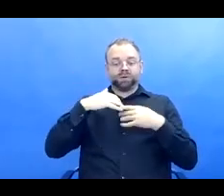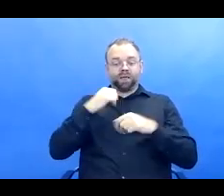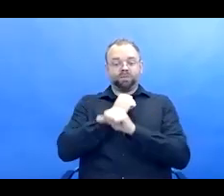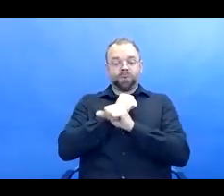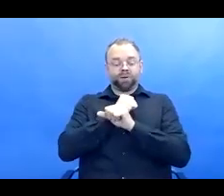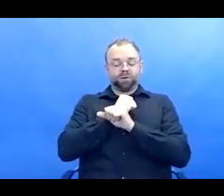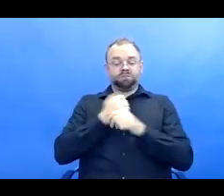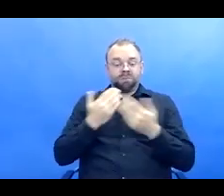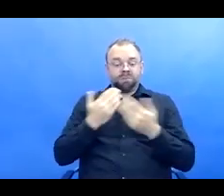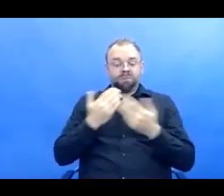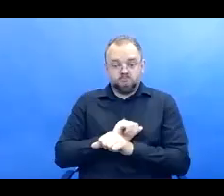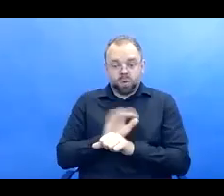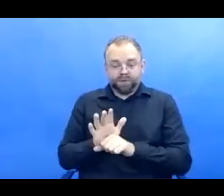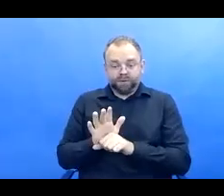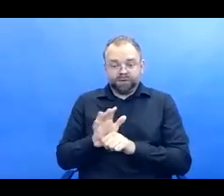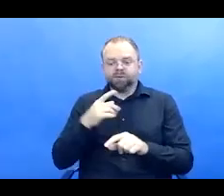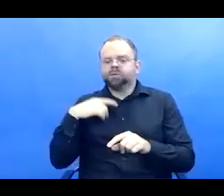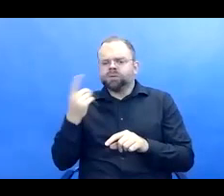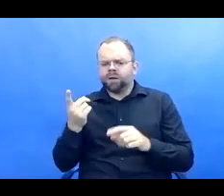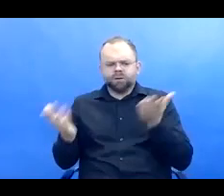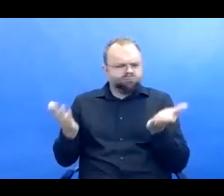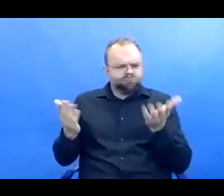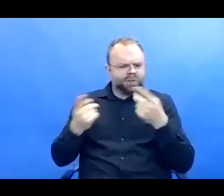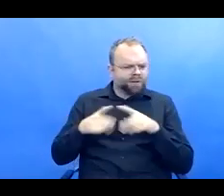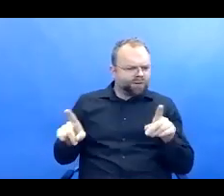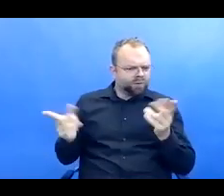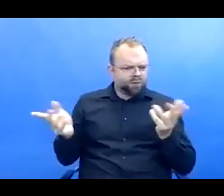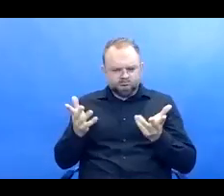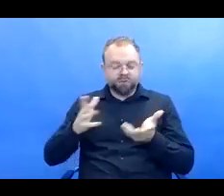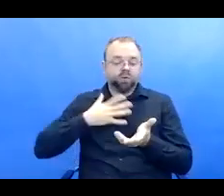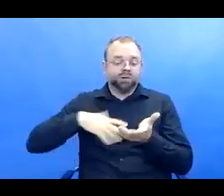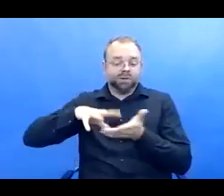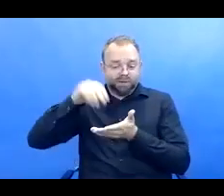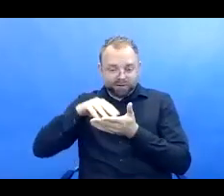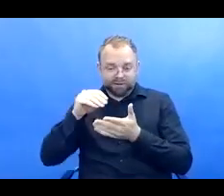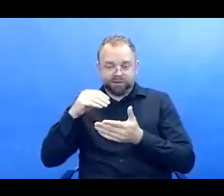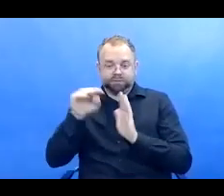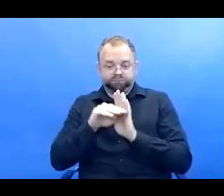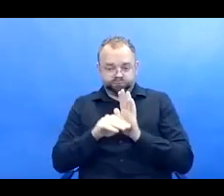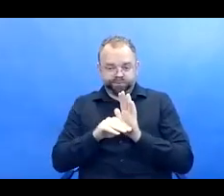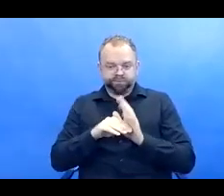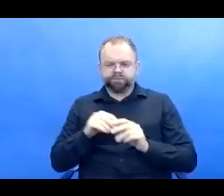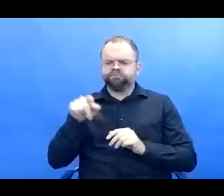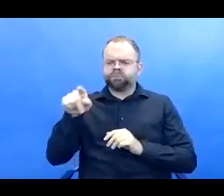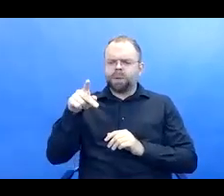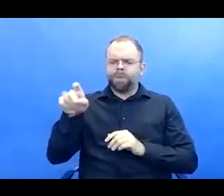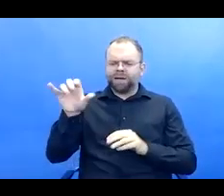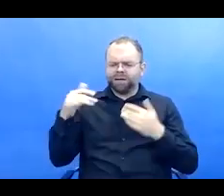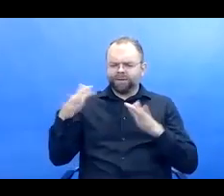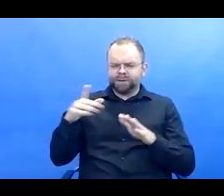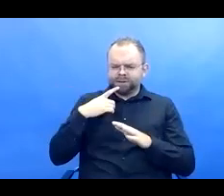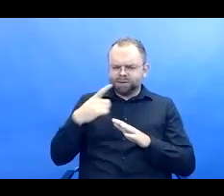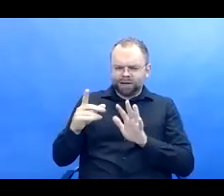others when it comes to social protection and persons with disabilities, and we will try to partially answer those questions.